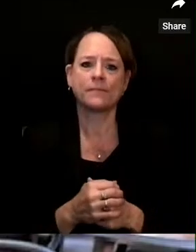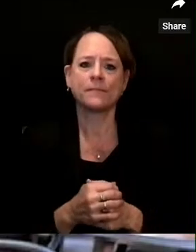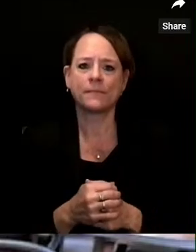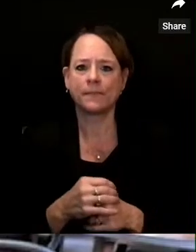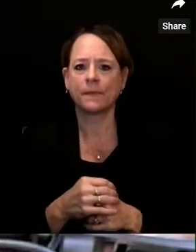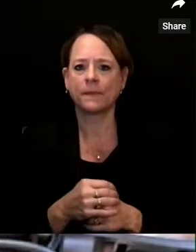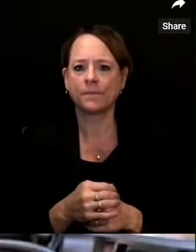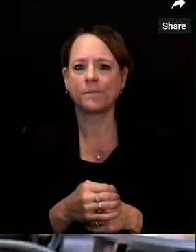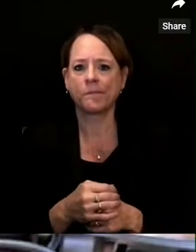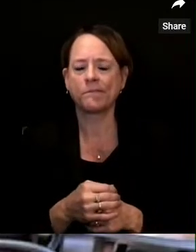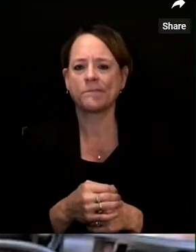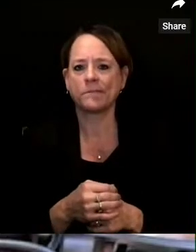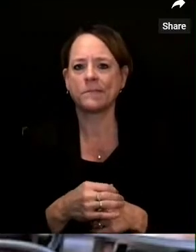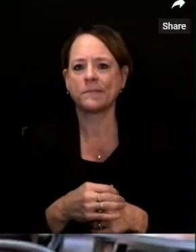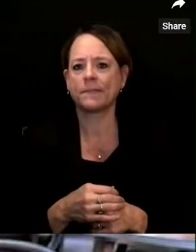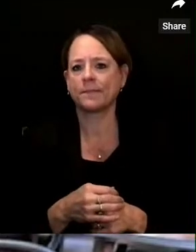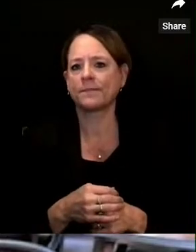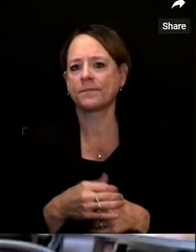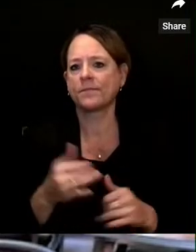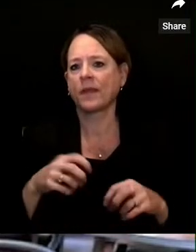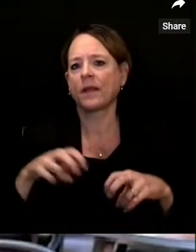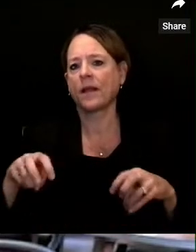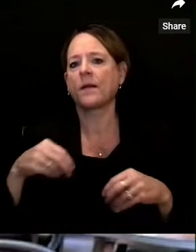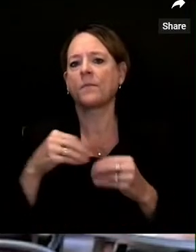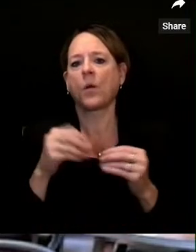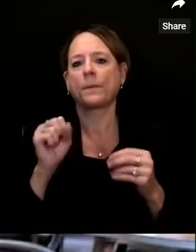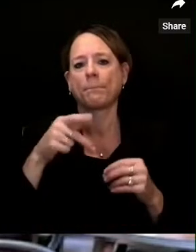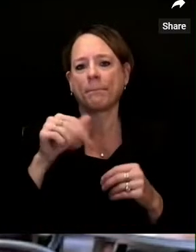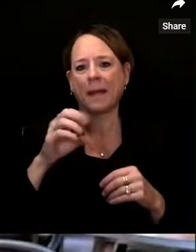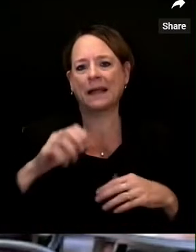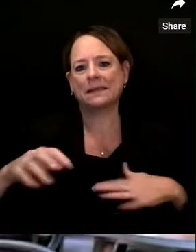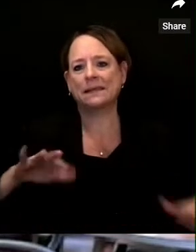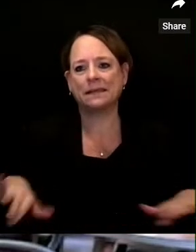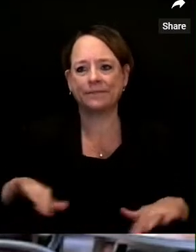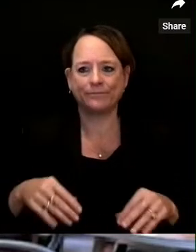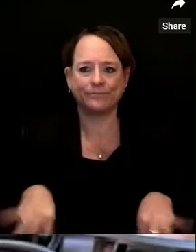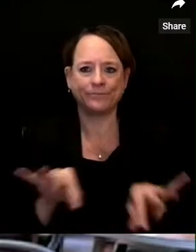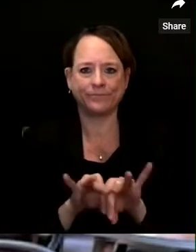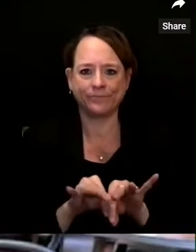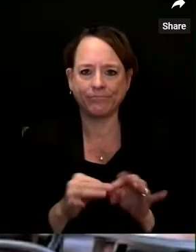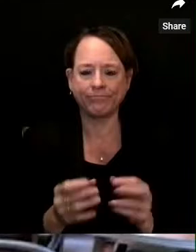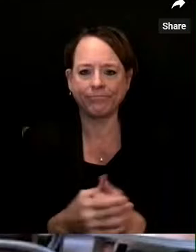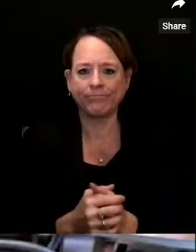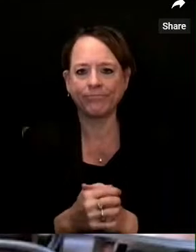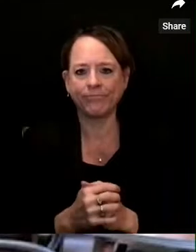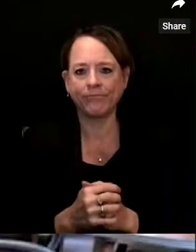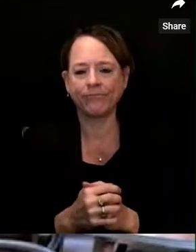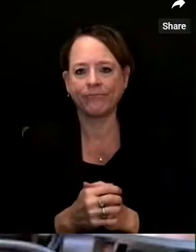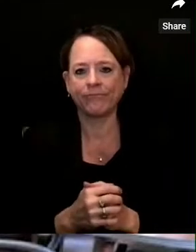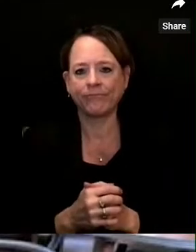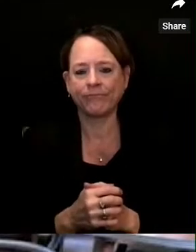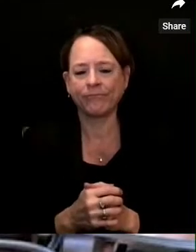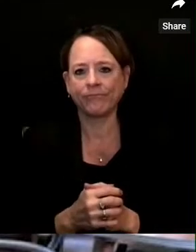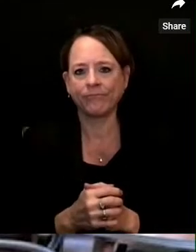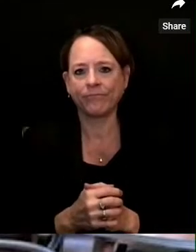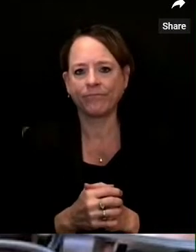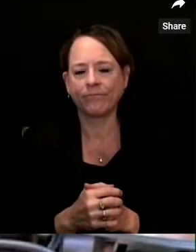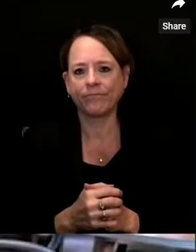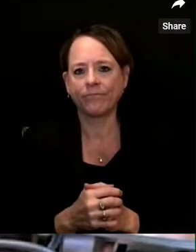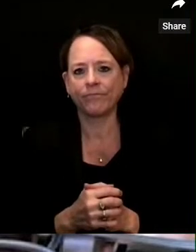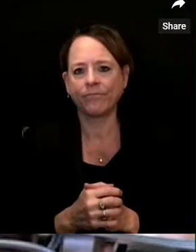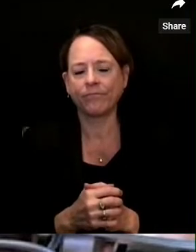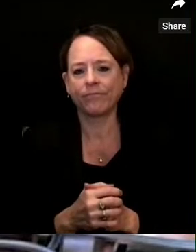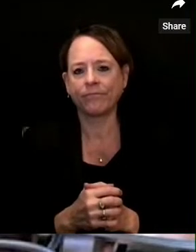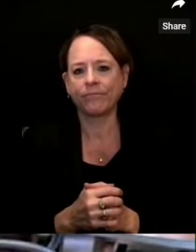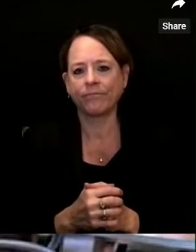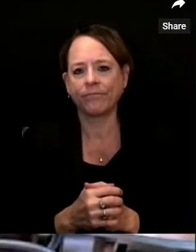people. So at the end of the day, we know that it is possible to operate a workplace safely, even in the midst of a